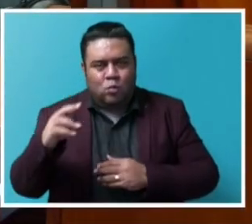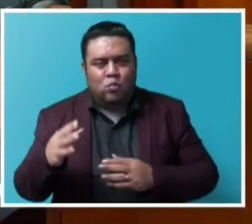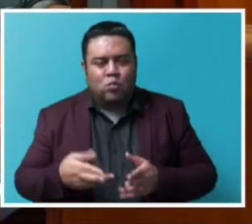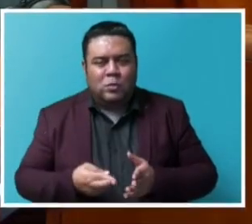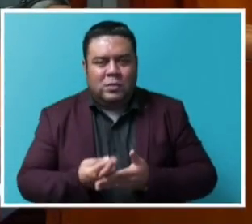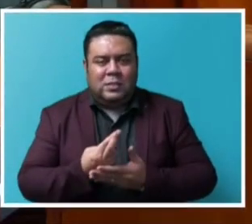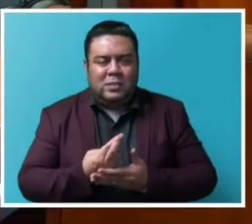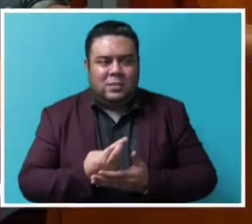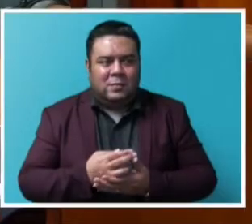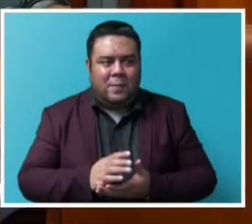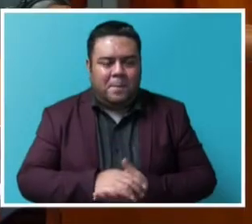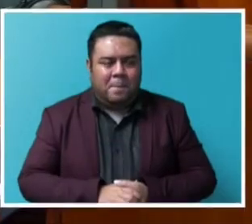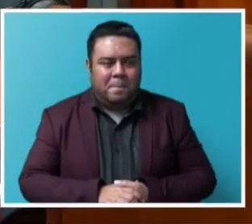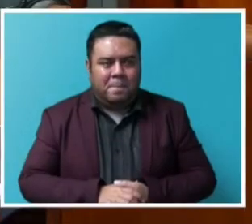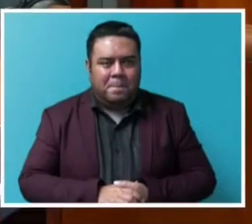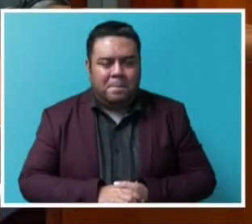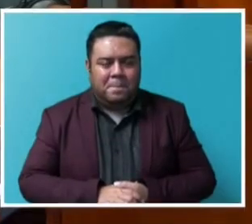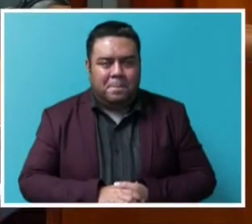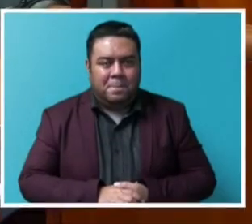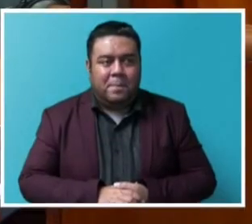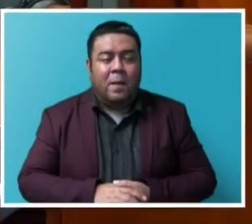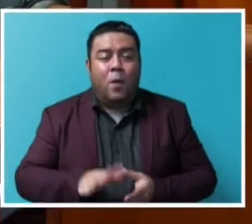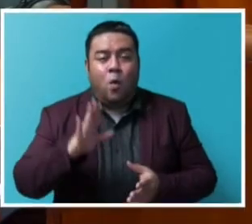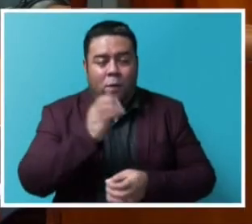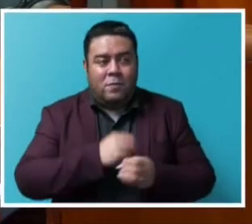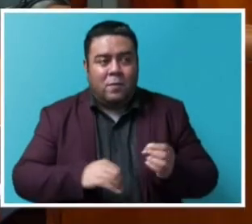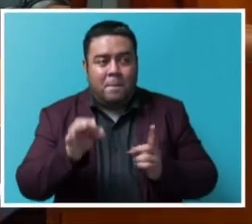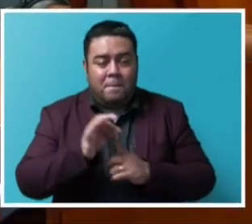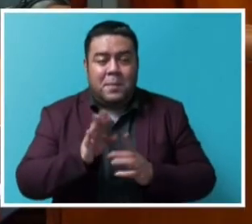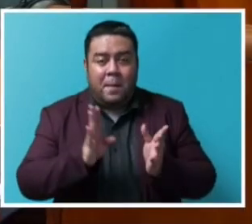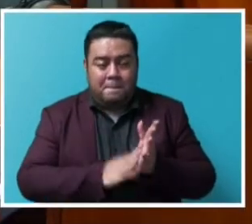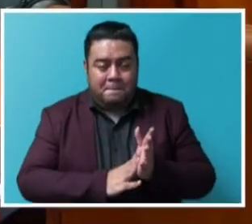Office of the Prime Minister,